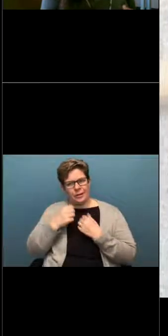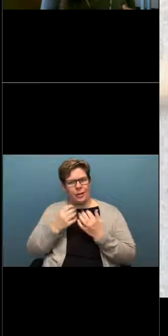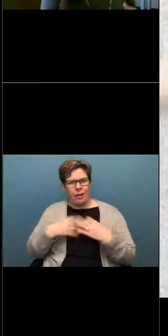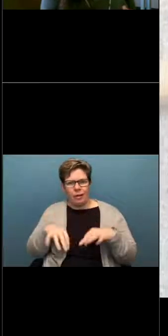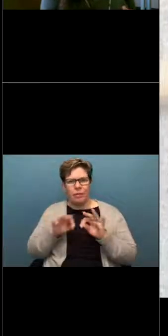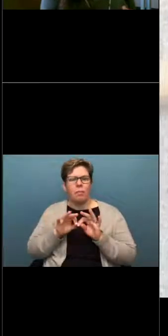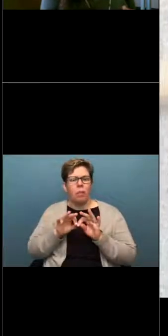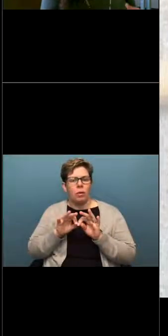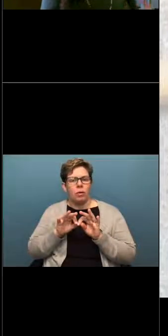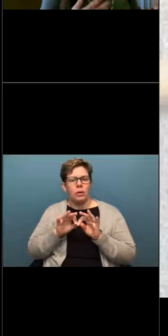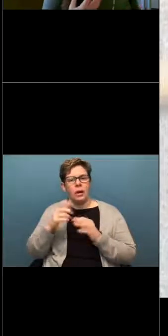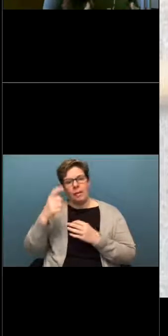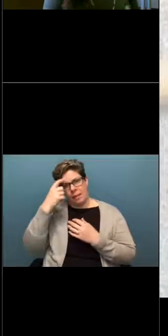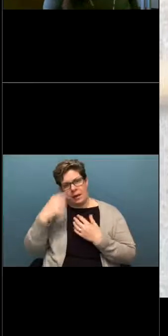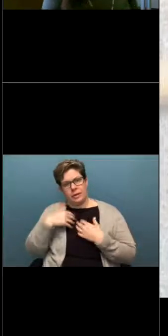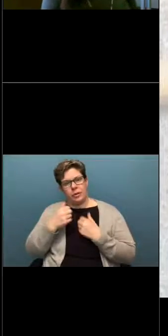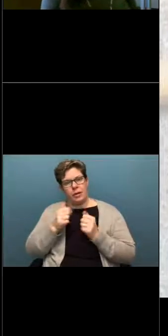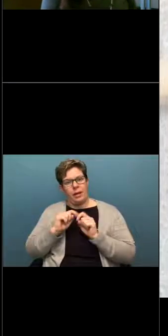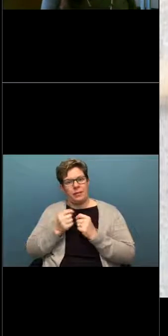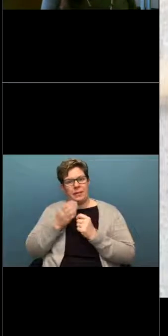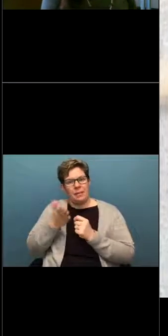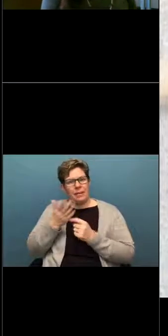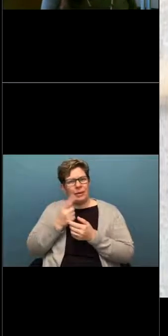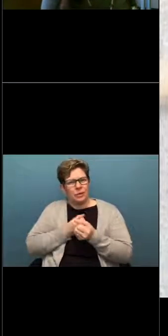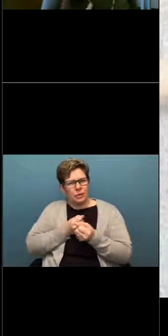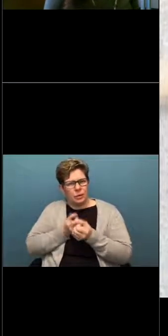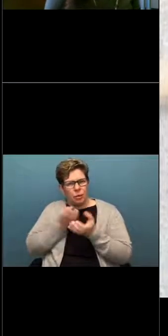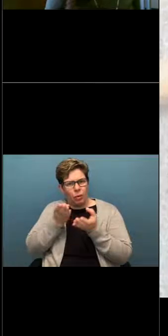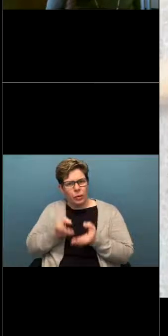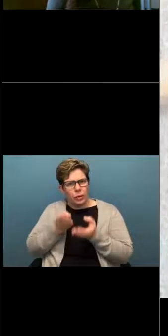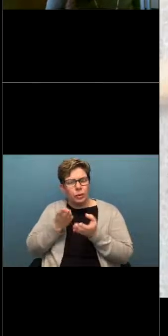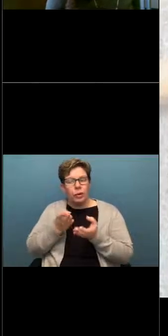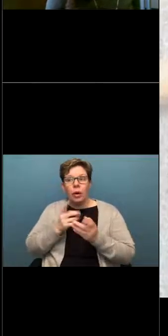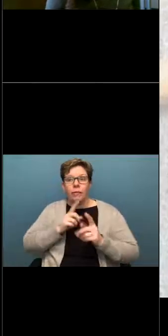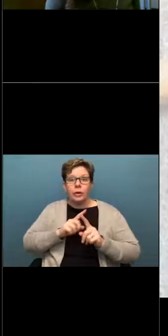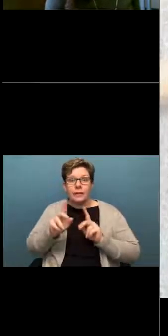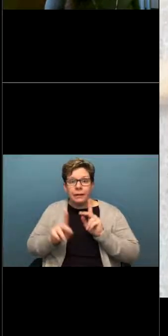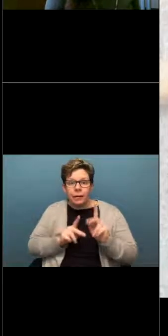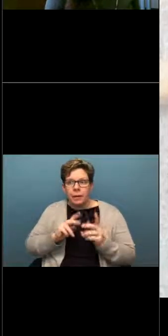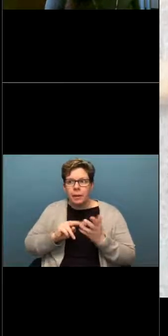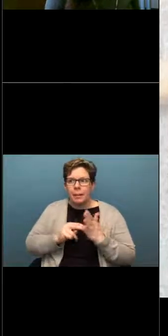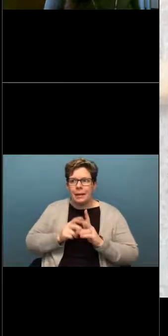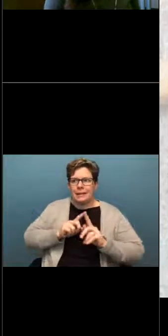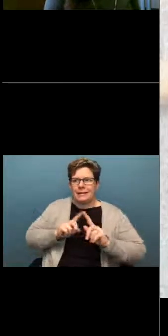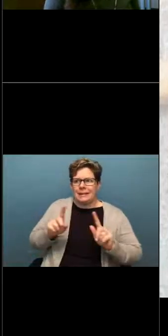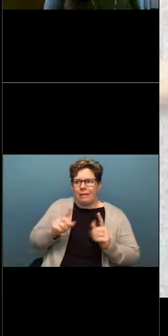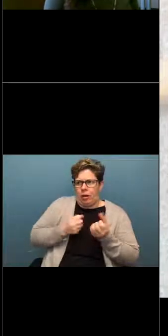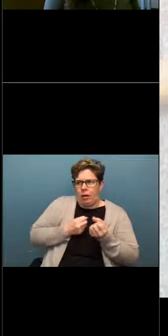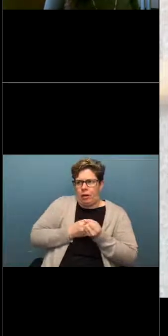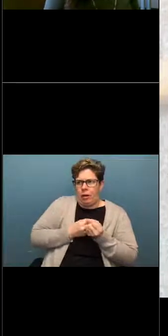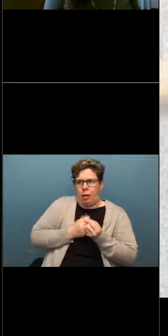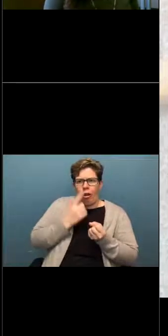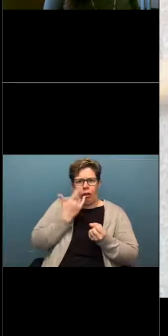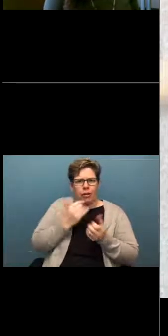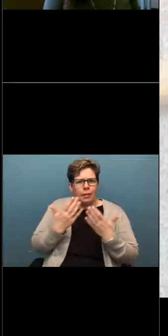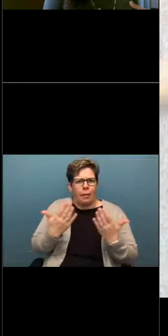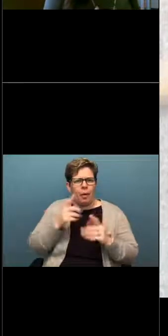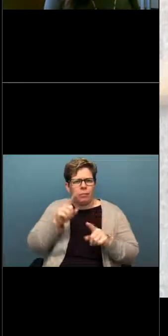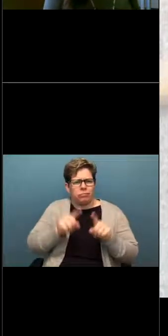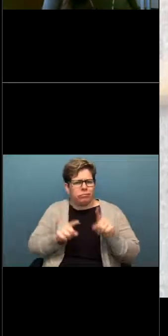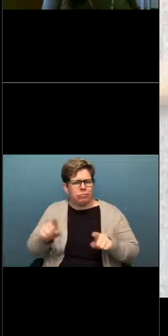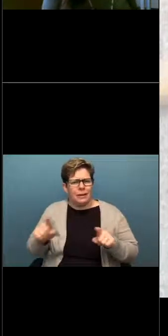should be there to help support you. And for everybody, that might mean different things at different times. I really want to give you a message of hope